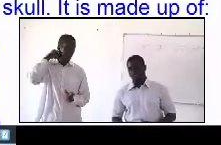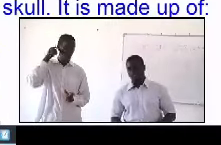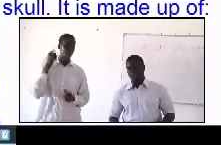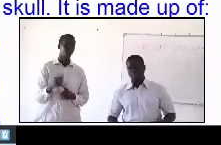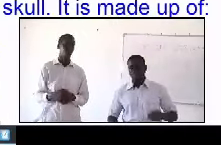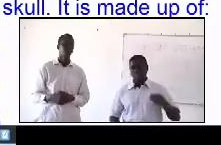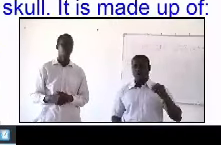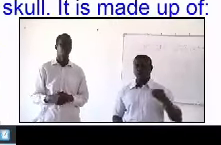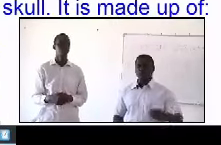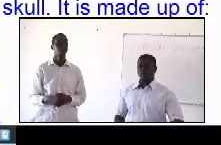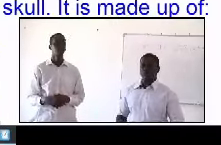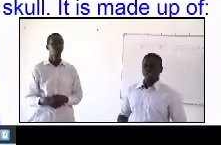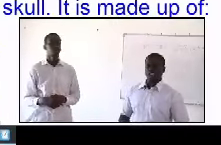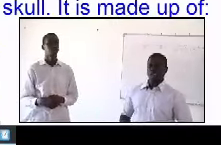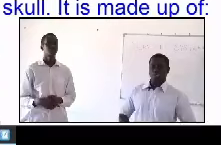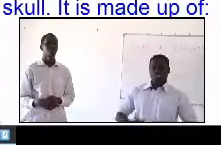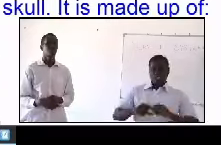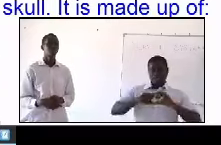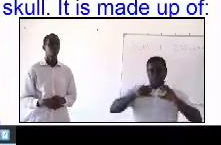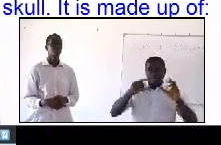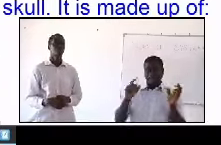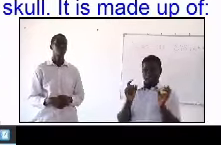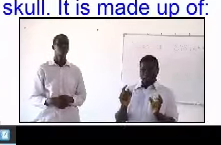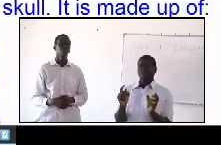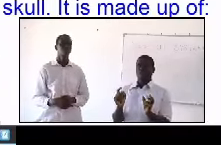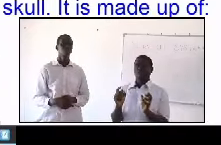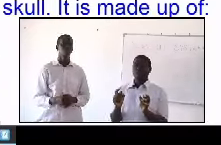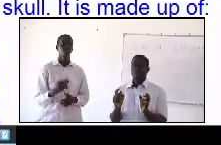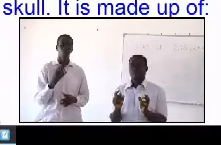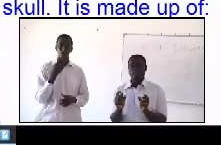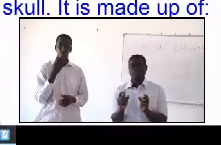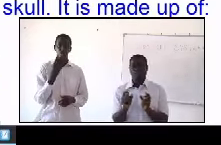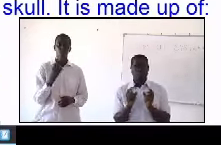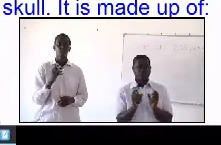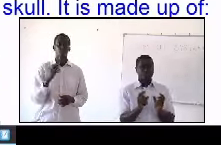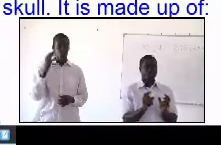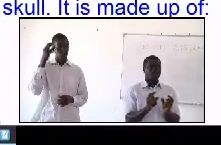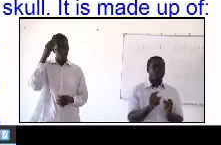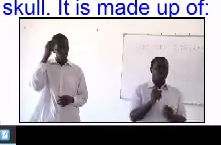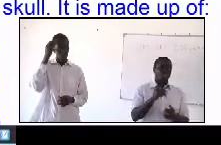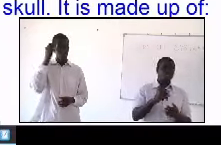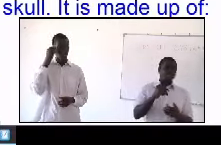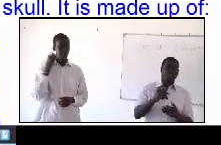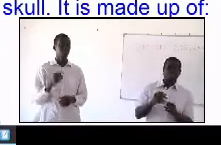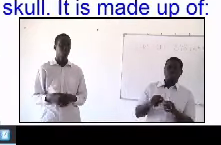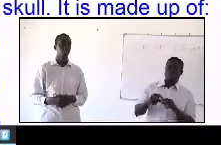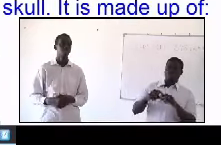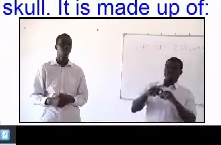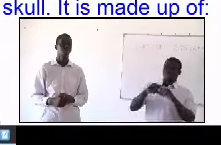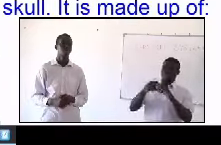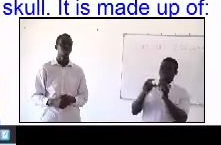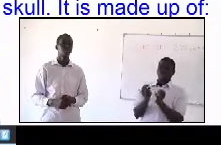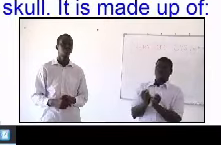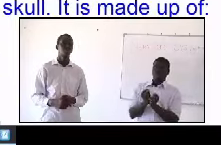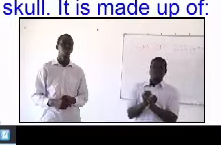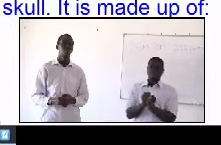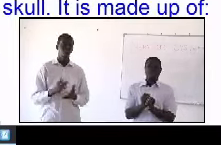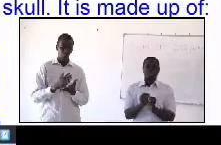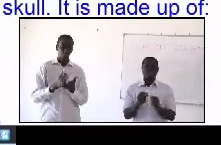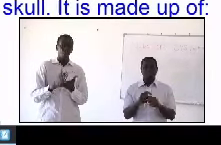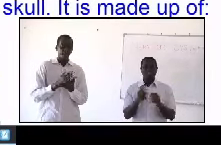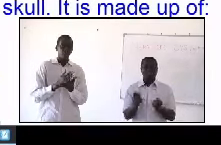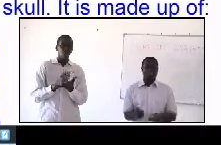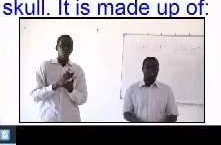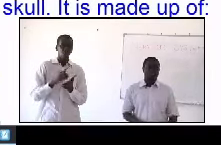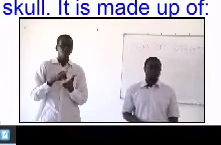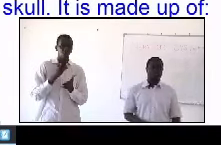nervous system, we are going to look at the brain first, and then we look at the partitions of the brain